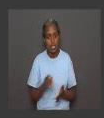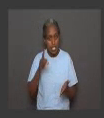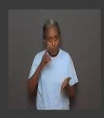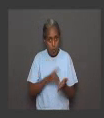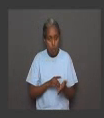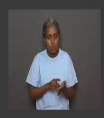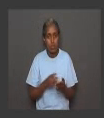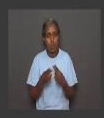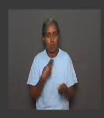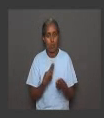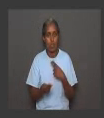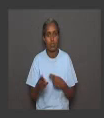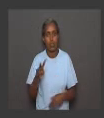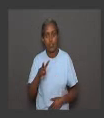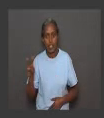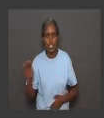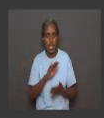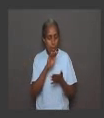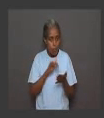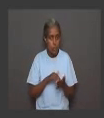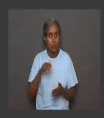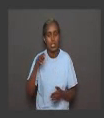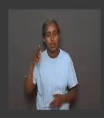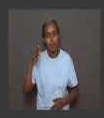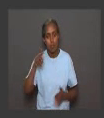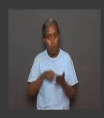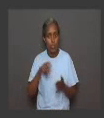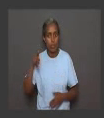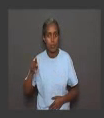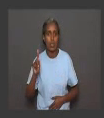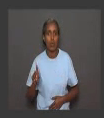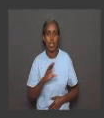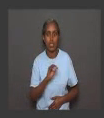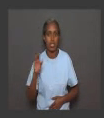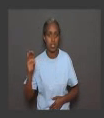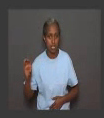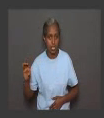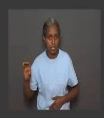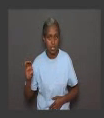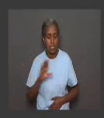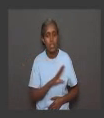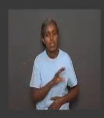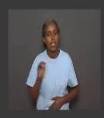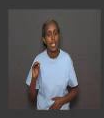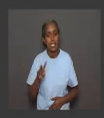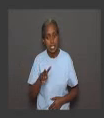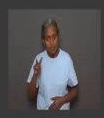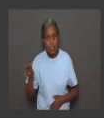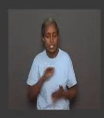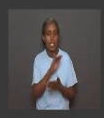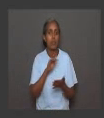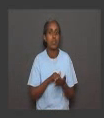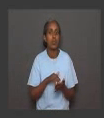product of the vector between points P1 and C and the vector